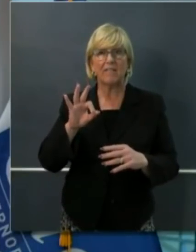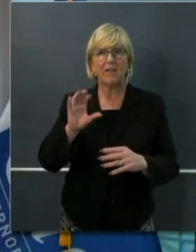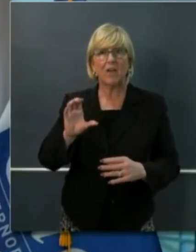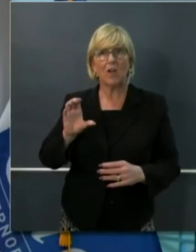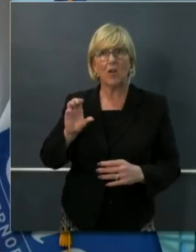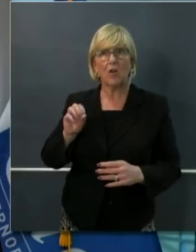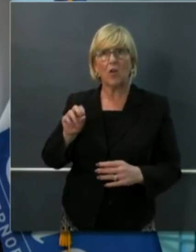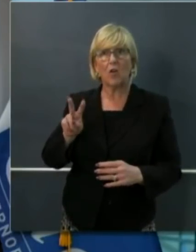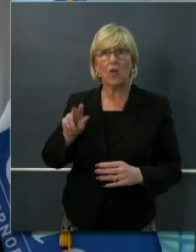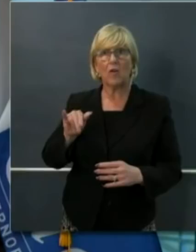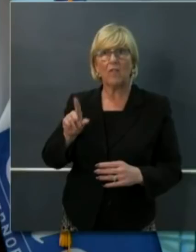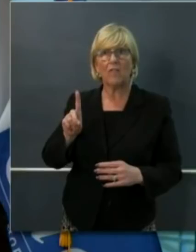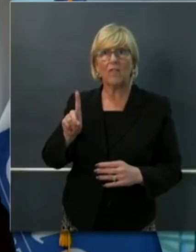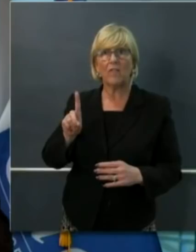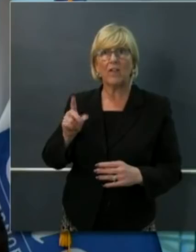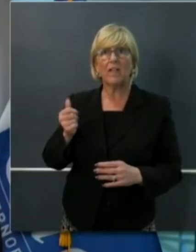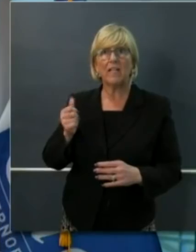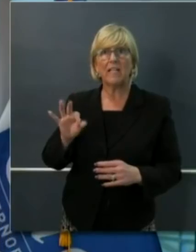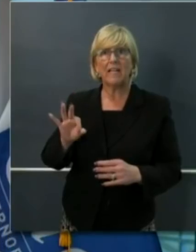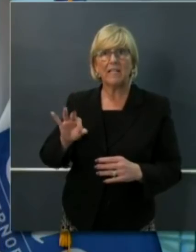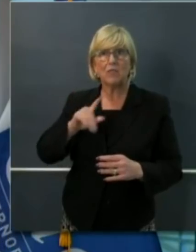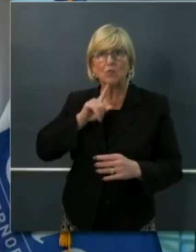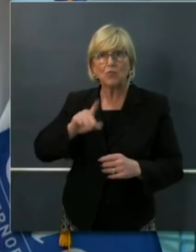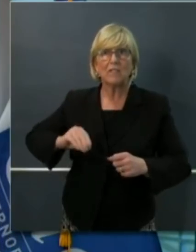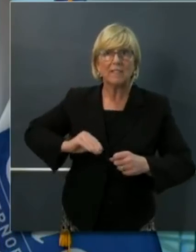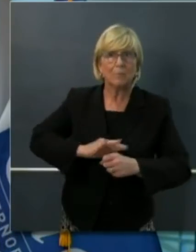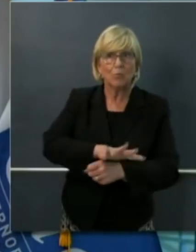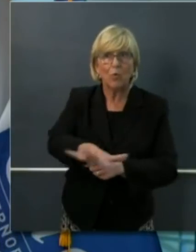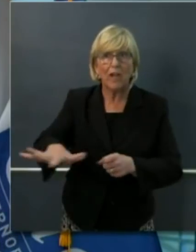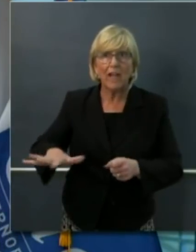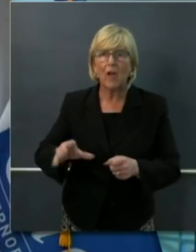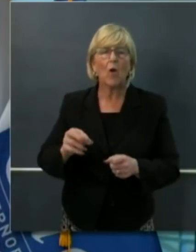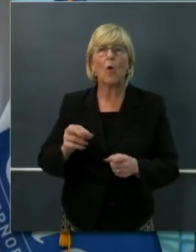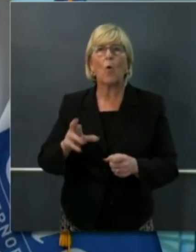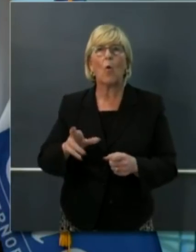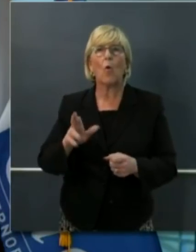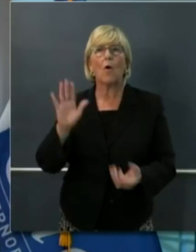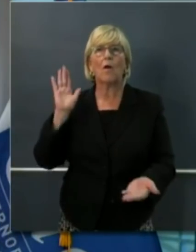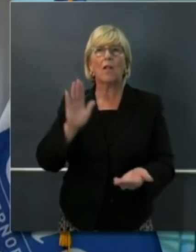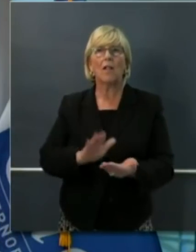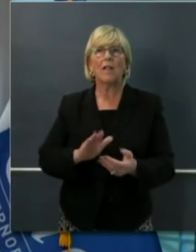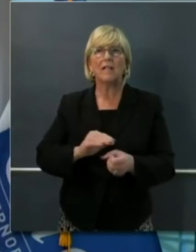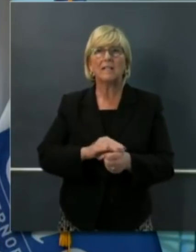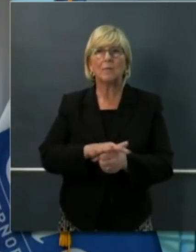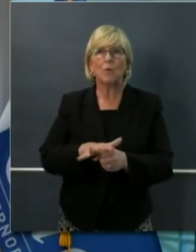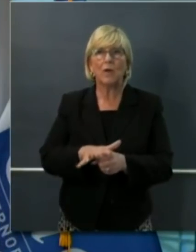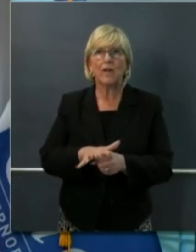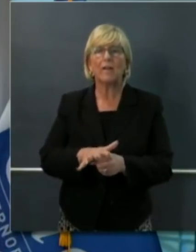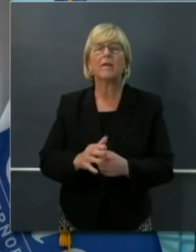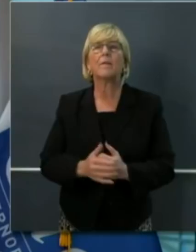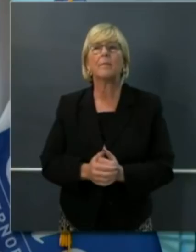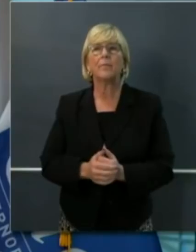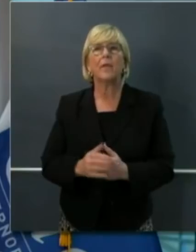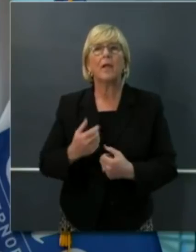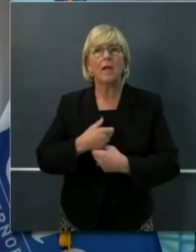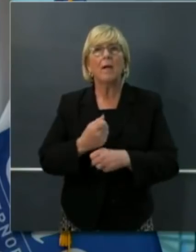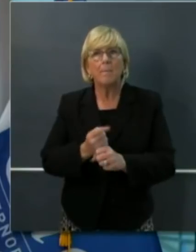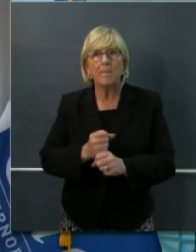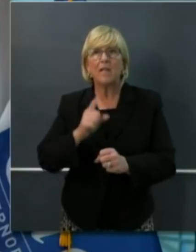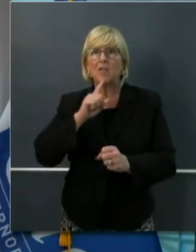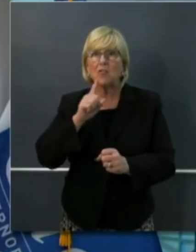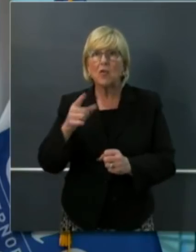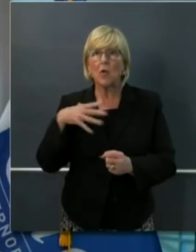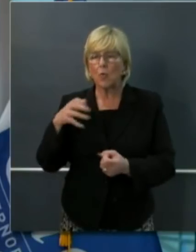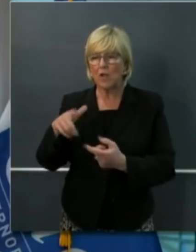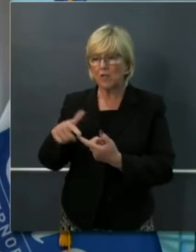that we prevent its broader spread. We also will be working to ensure that we get all of that